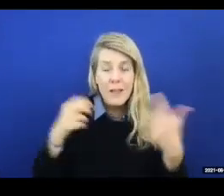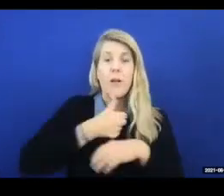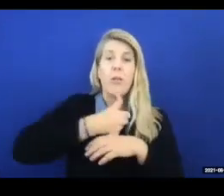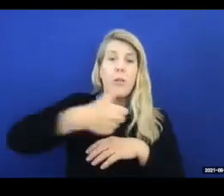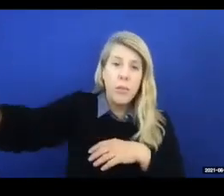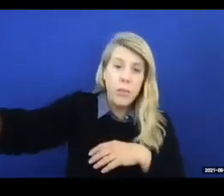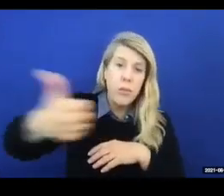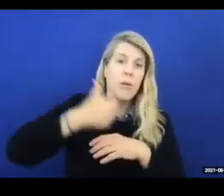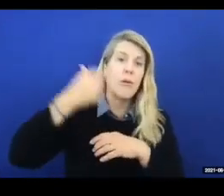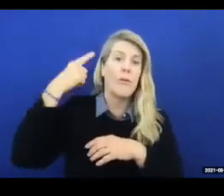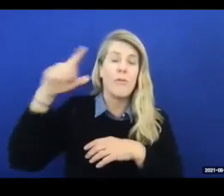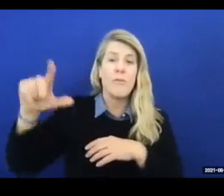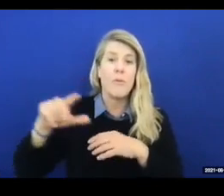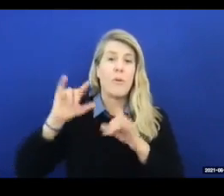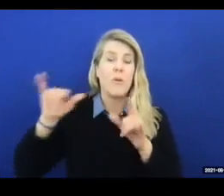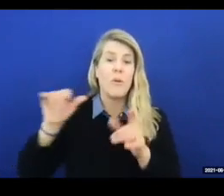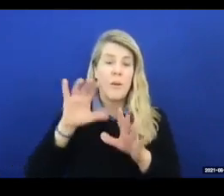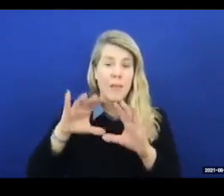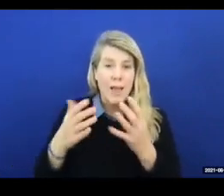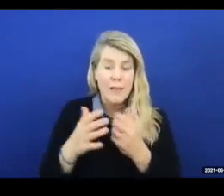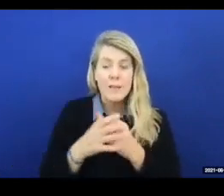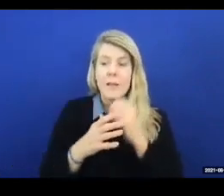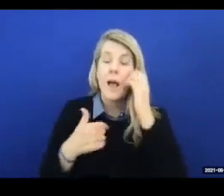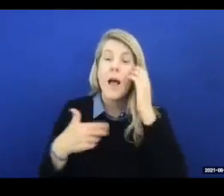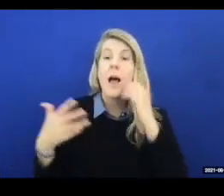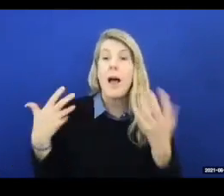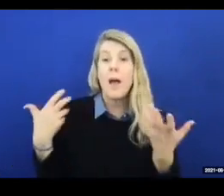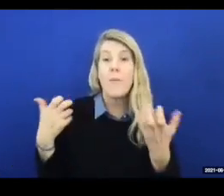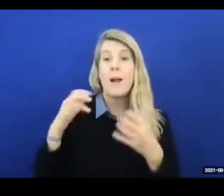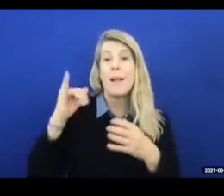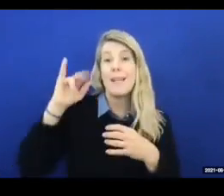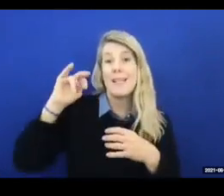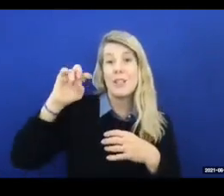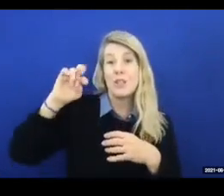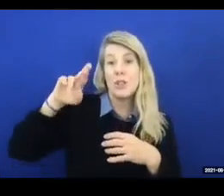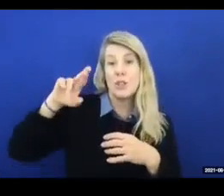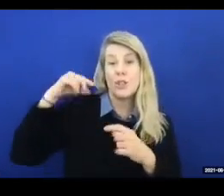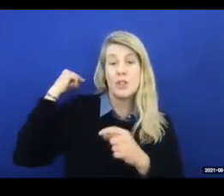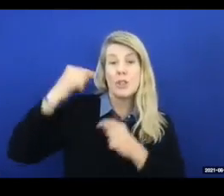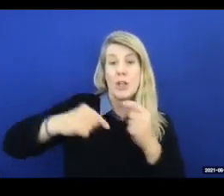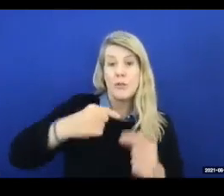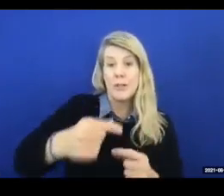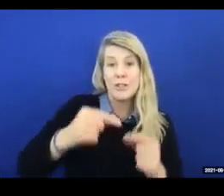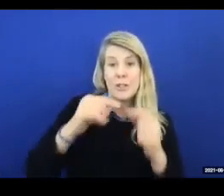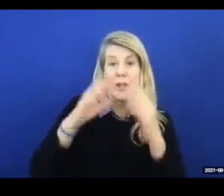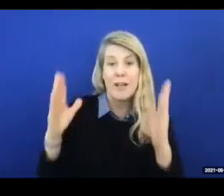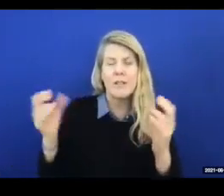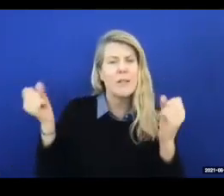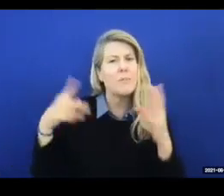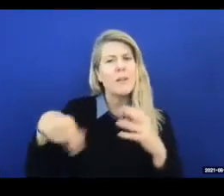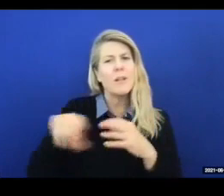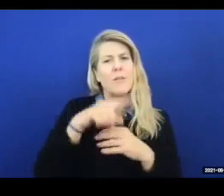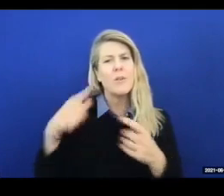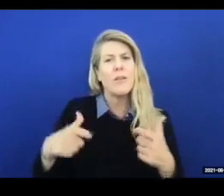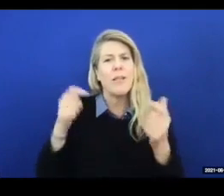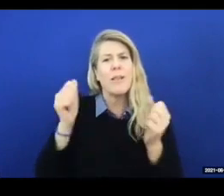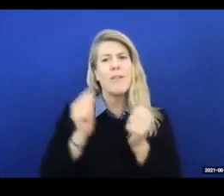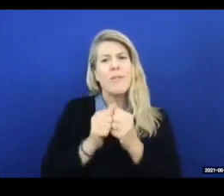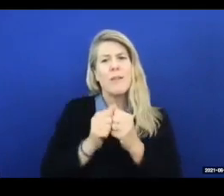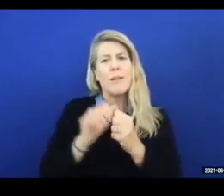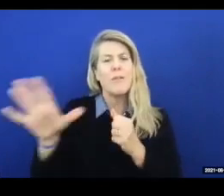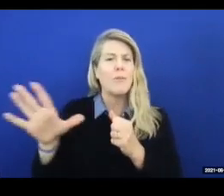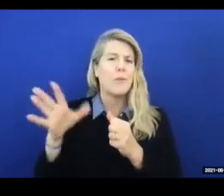attend classes. I am also a firm believer in intergenerational housing. I know that a lot of you live with extended